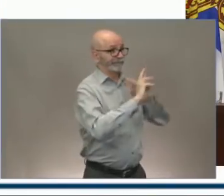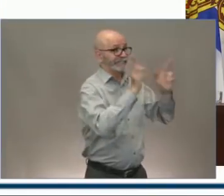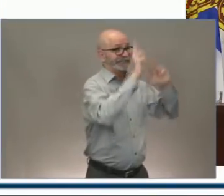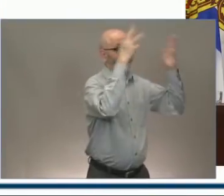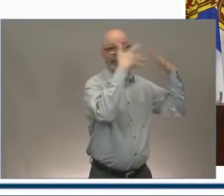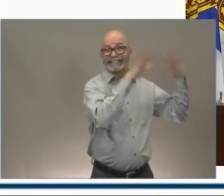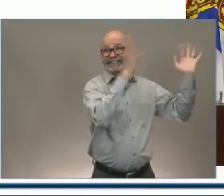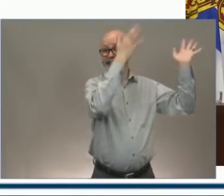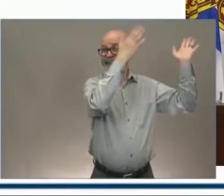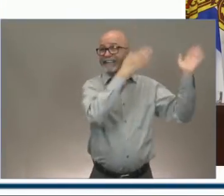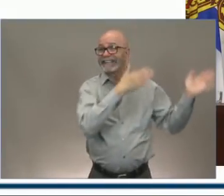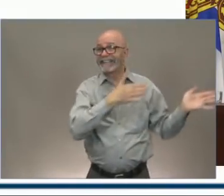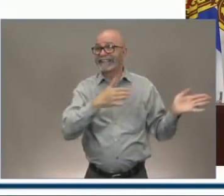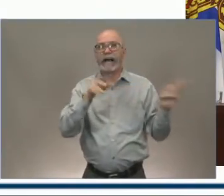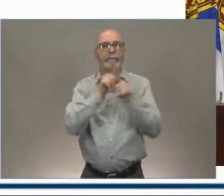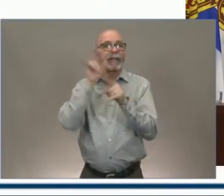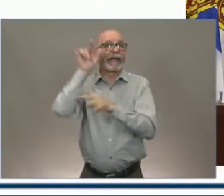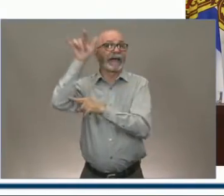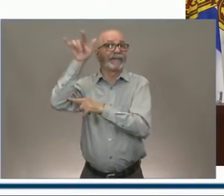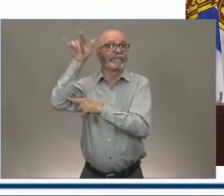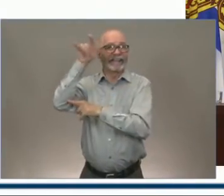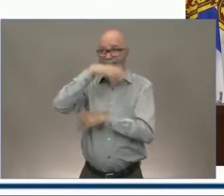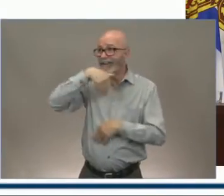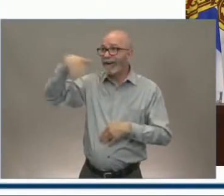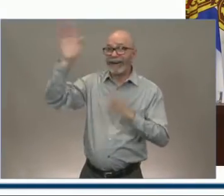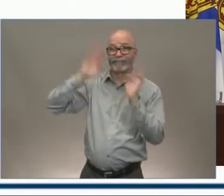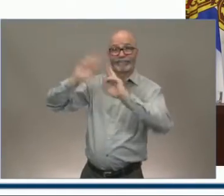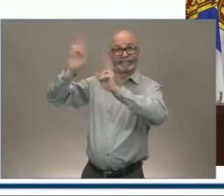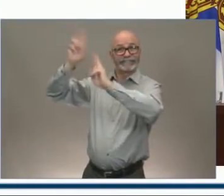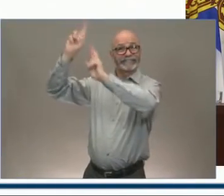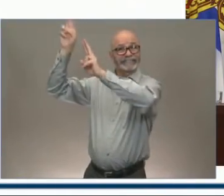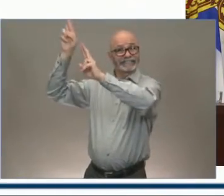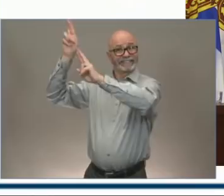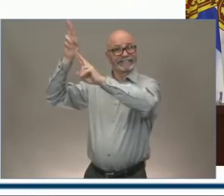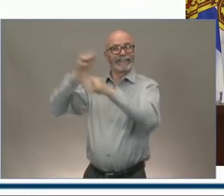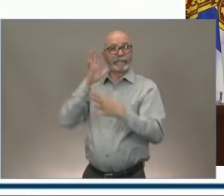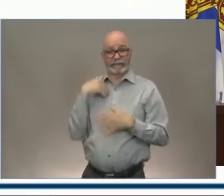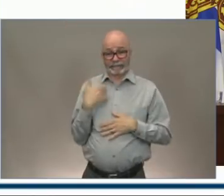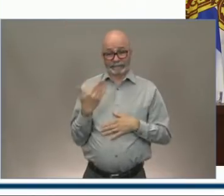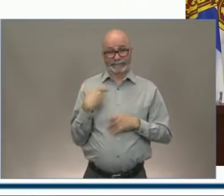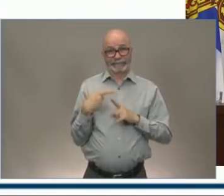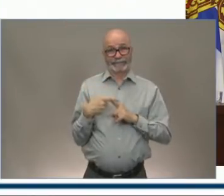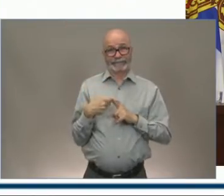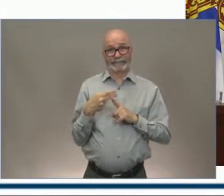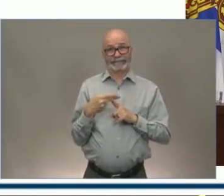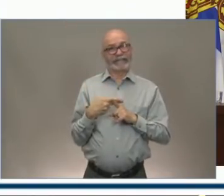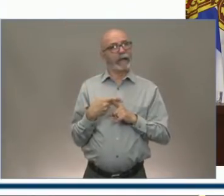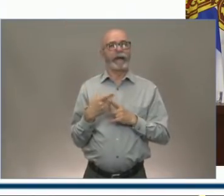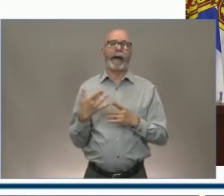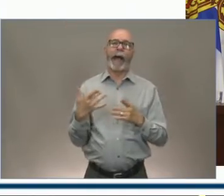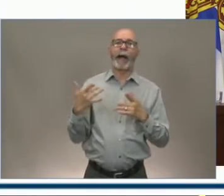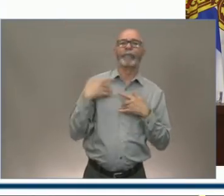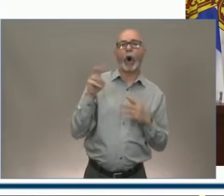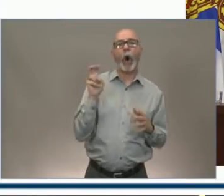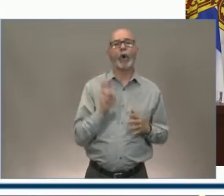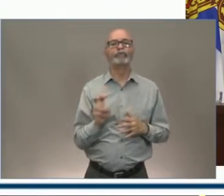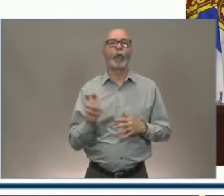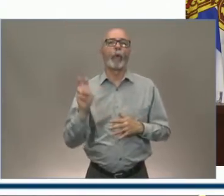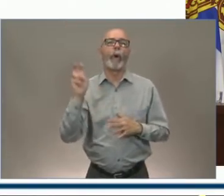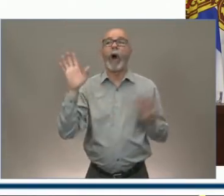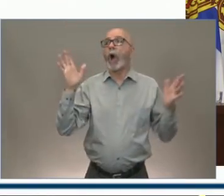thing, airlines. After that 2 or 3 months, we're into high tourist season here in Nova Scotia. Do